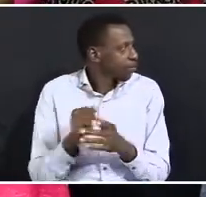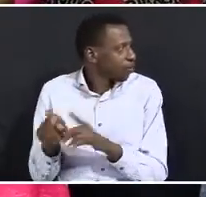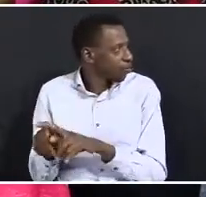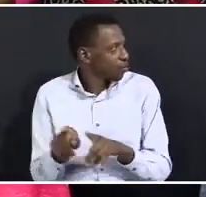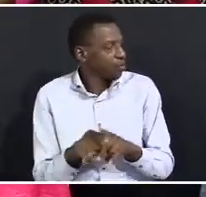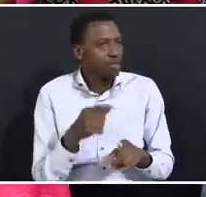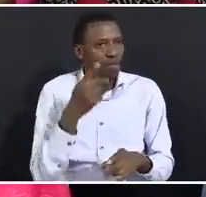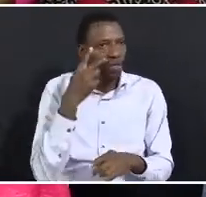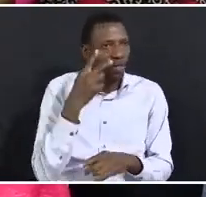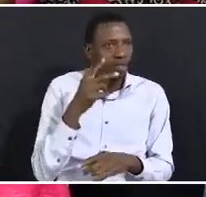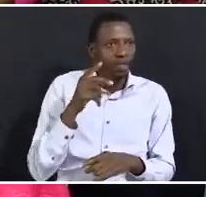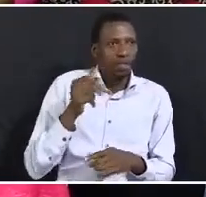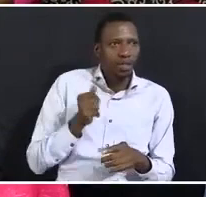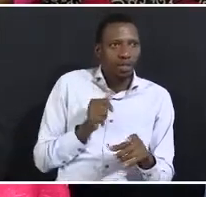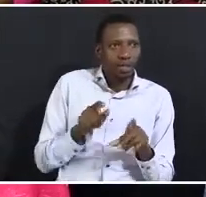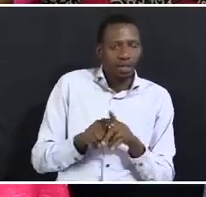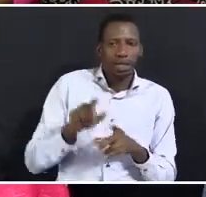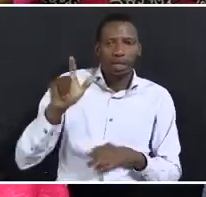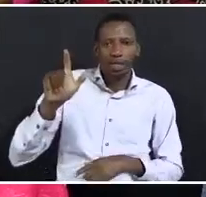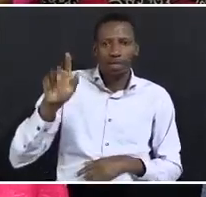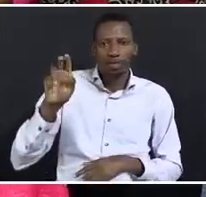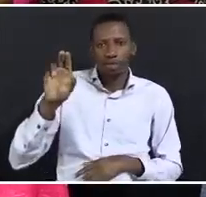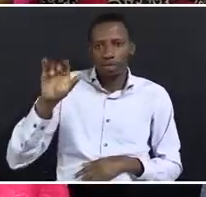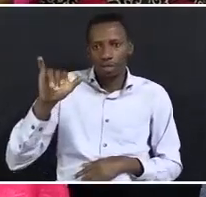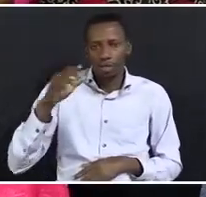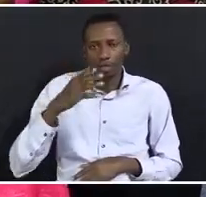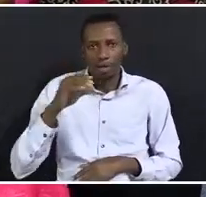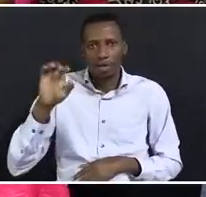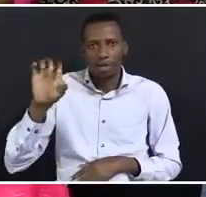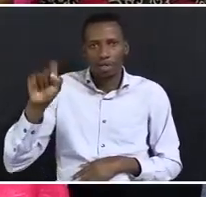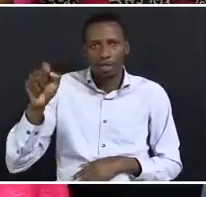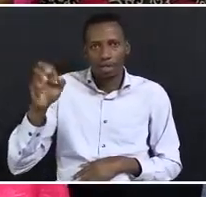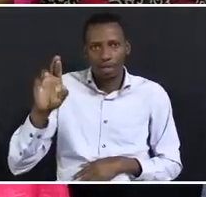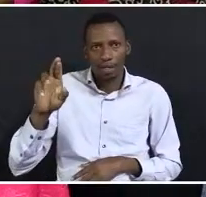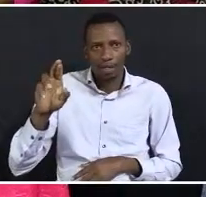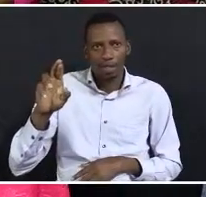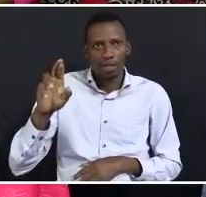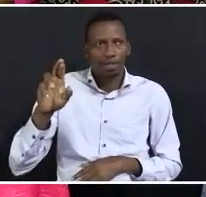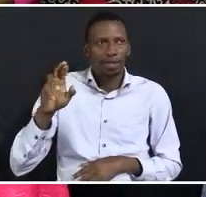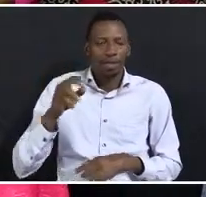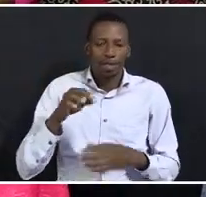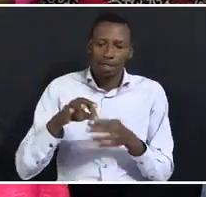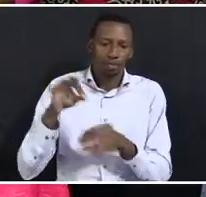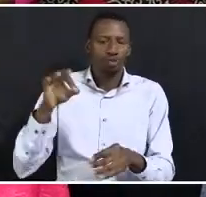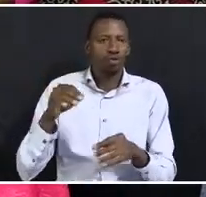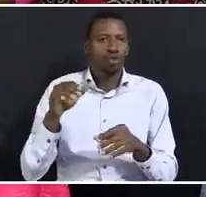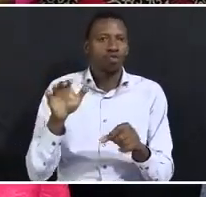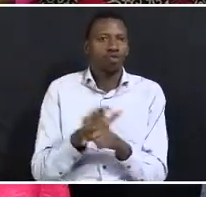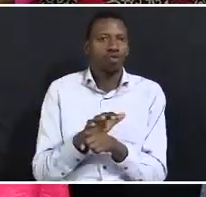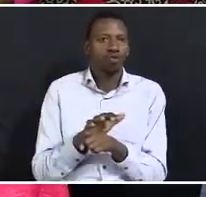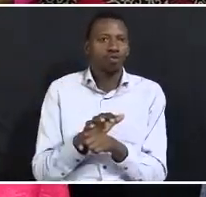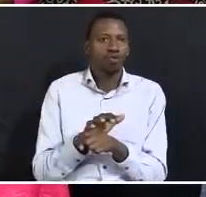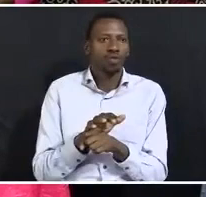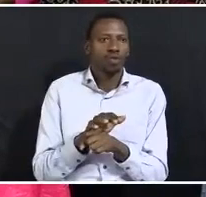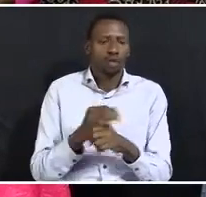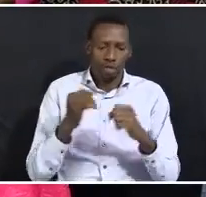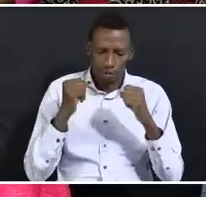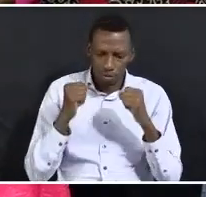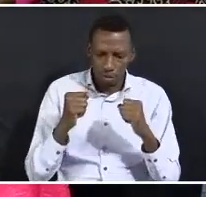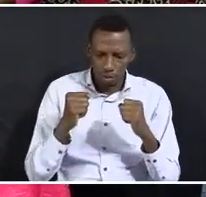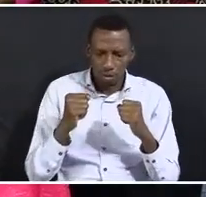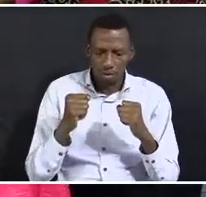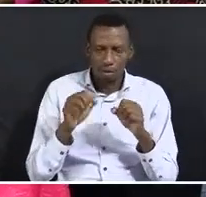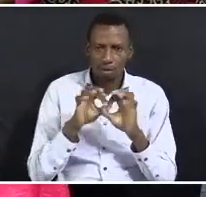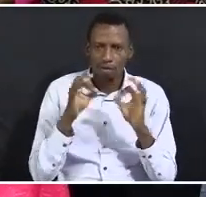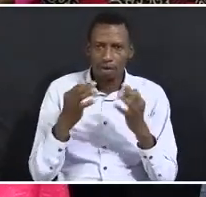Sister Esther are spiritual. The bedroom and the strength of a family is to marry a lady who can pray with